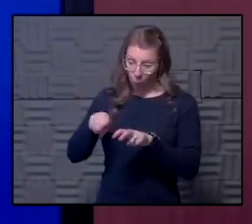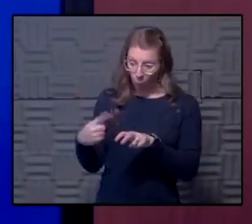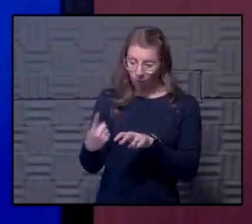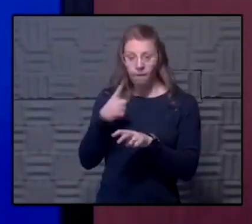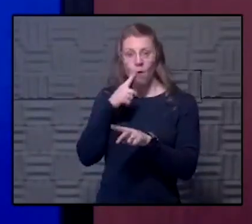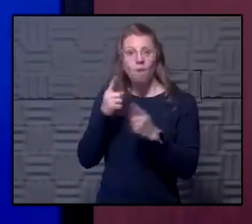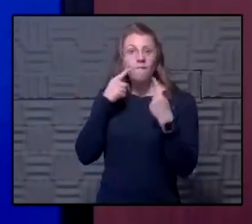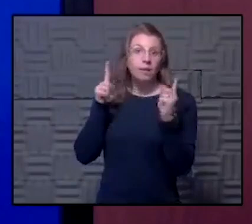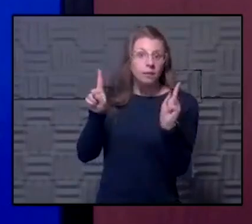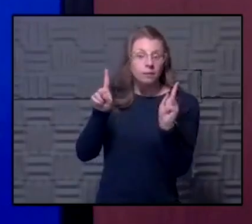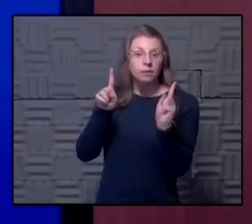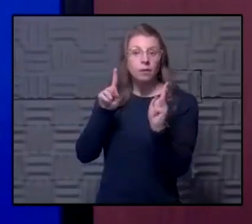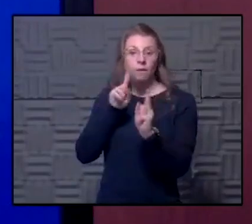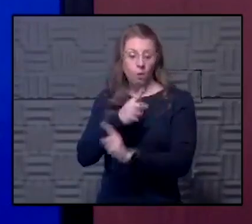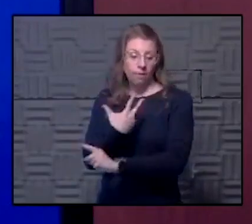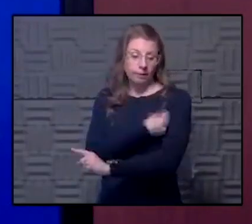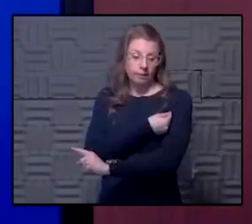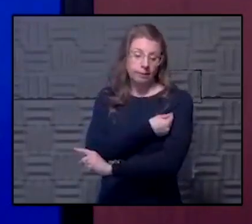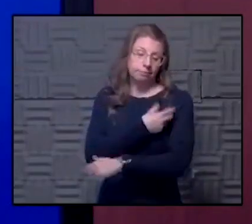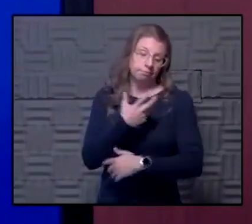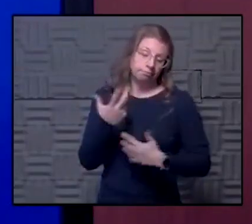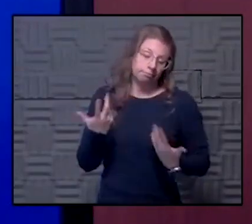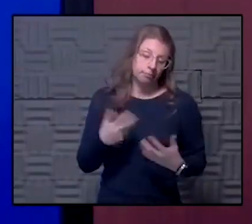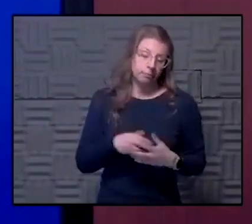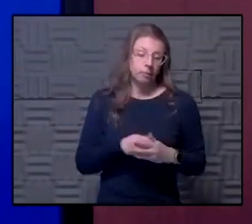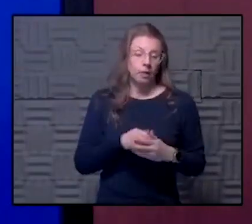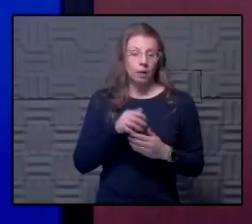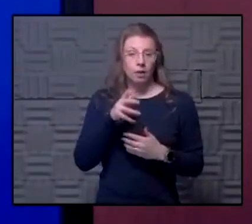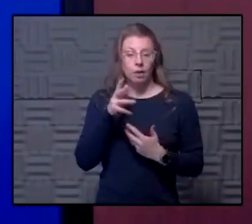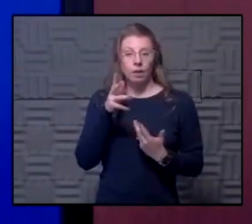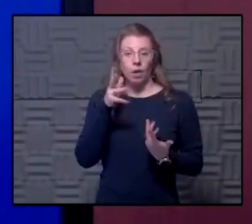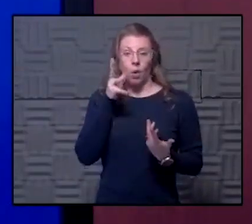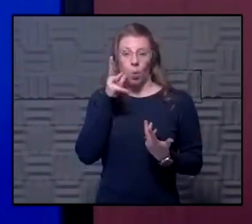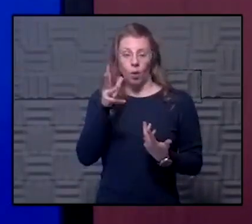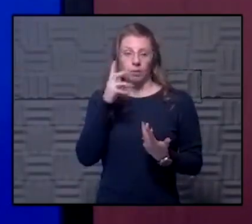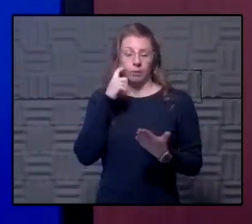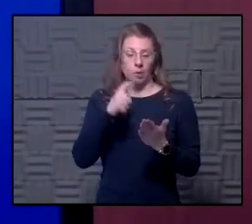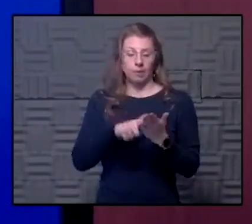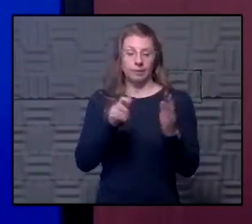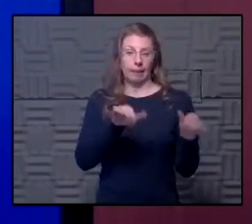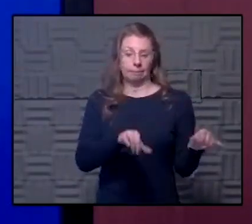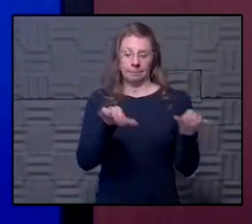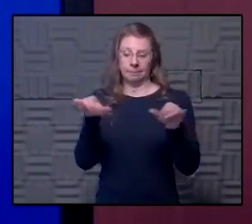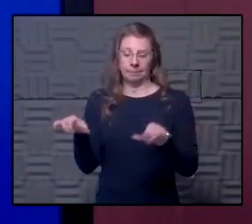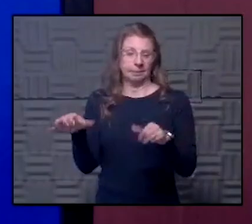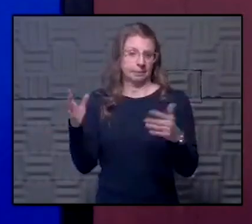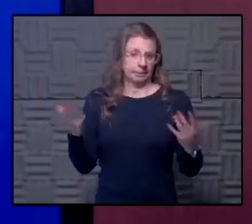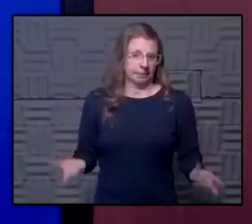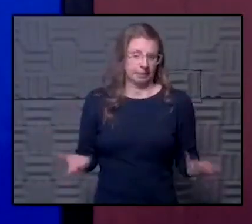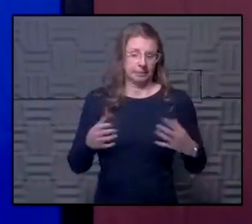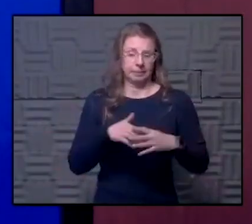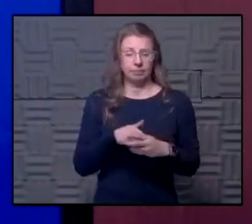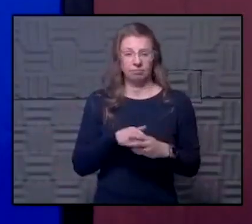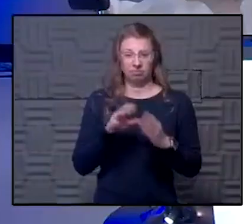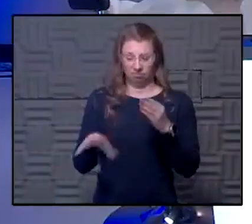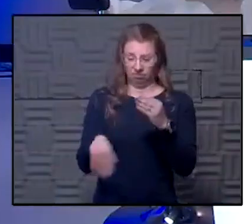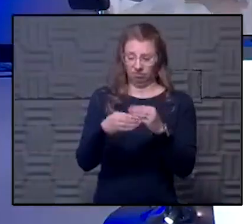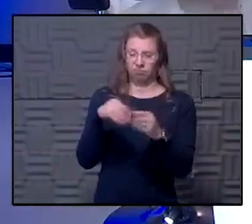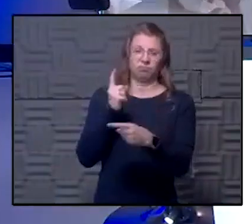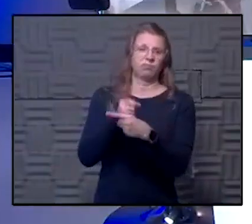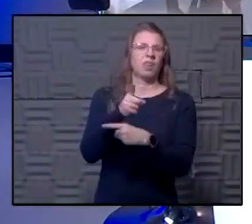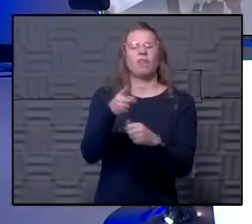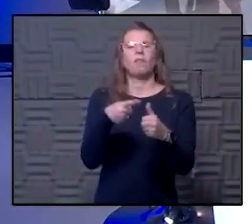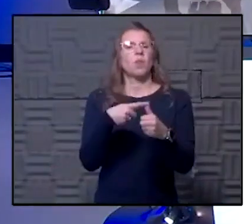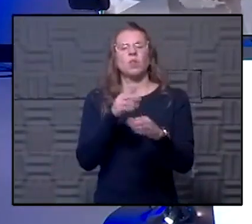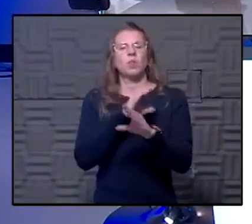of a vaccine, we would find that this is not uncommon. And Dana, anything to add there? Yeah, I think that's absolutely correct. First of